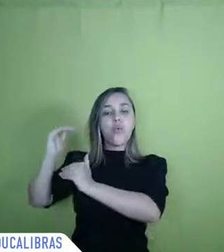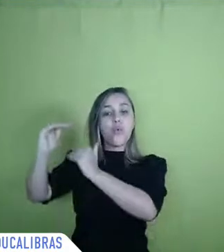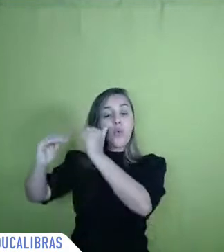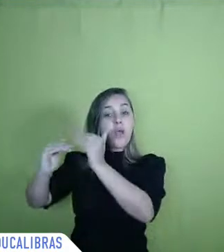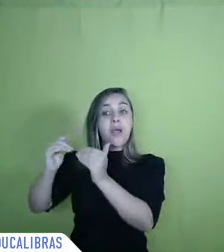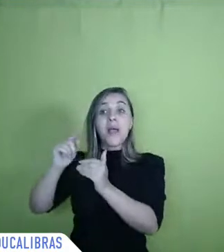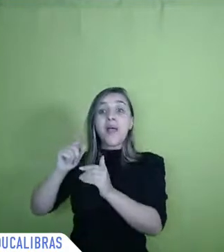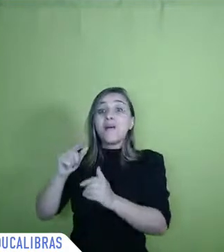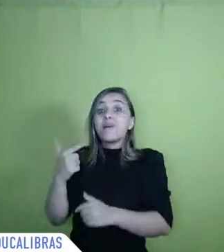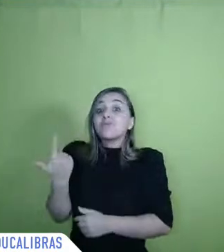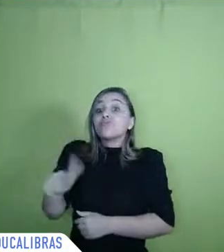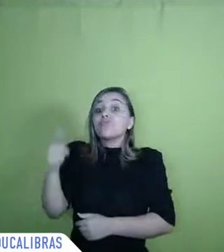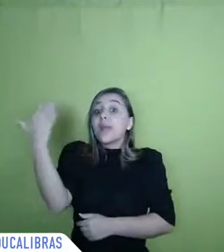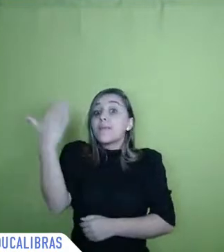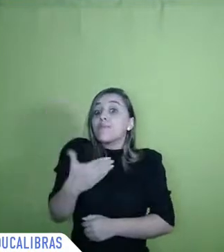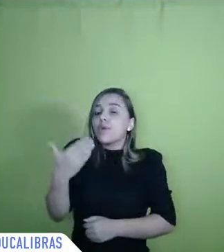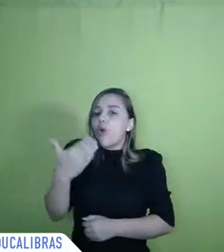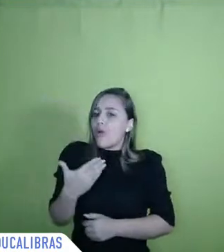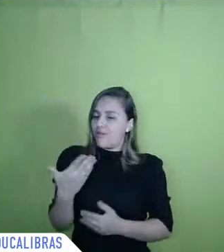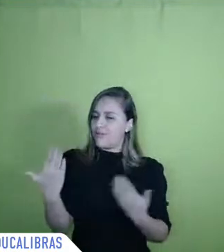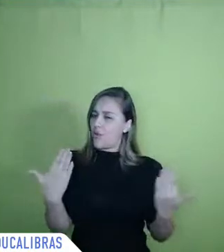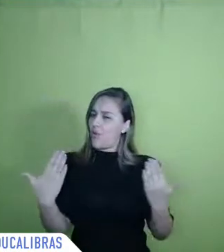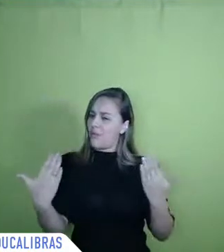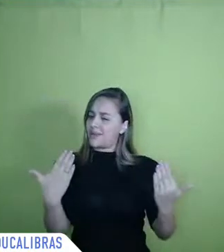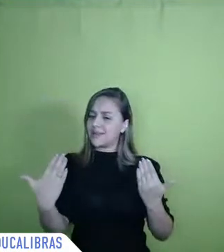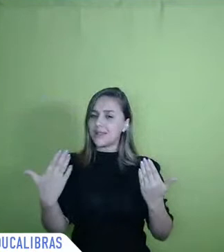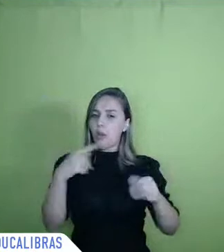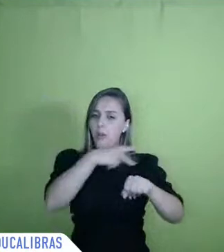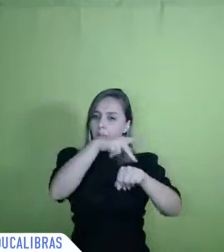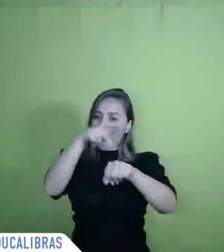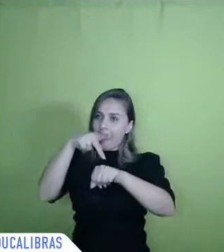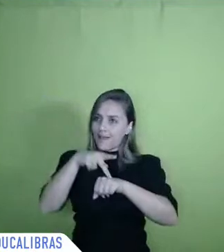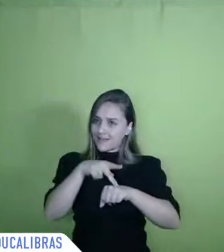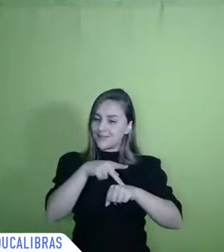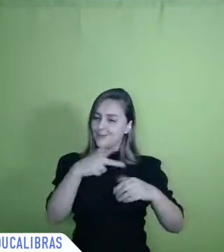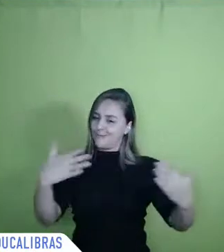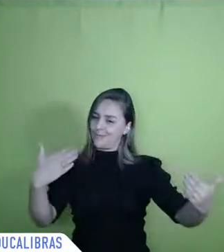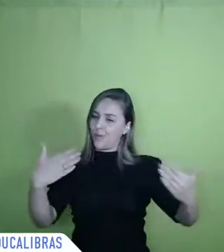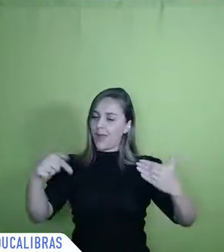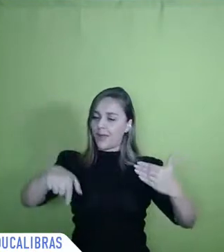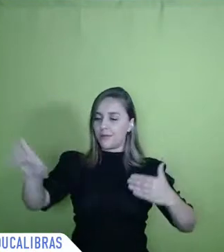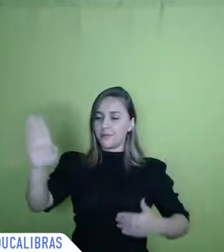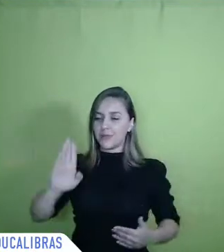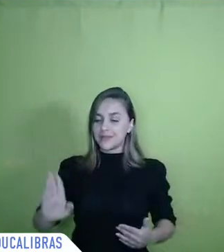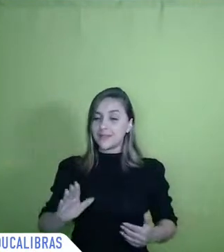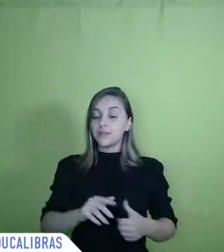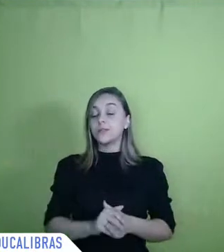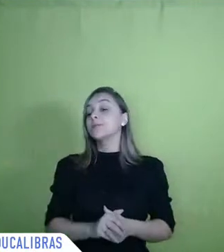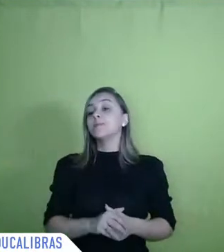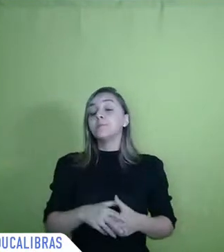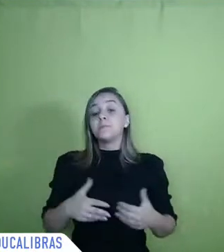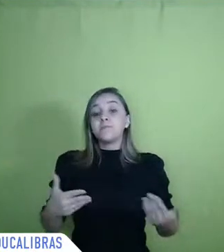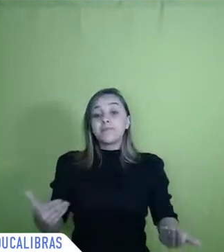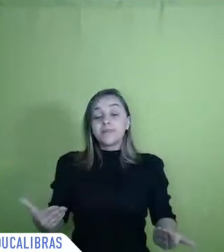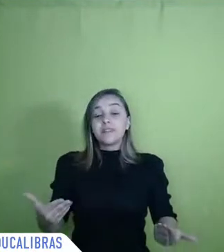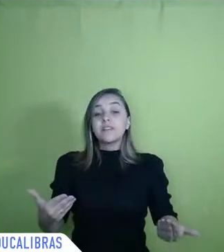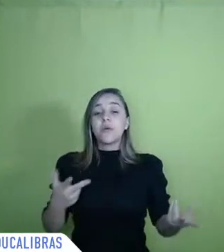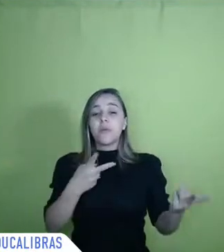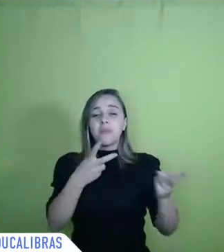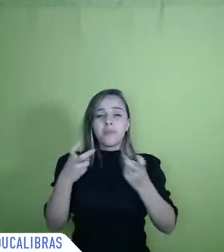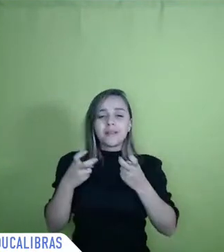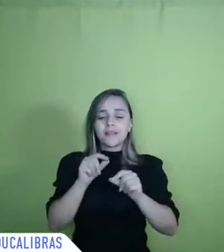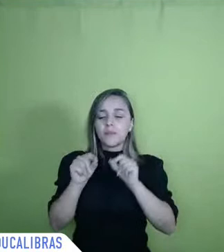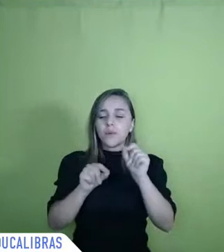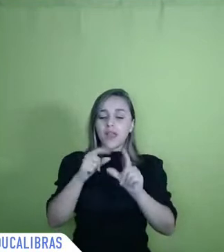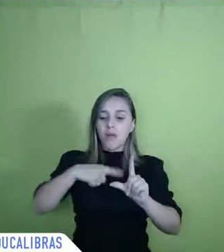view. And in fact, we know that if we're just to look at the growth rate of the Brazilian economy across the decades, it's been